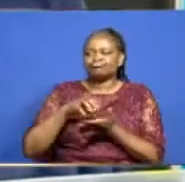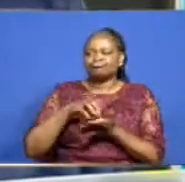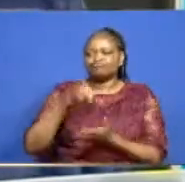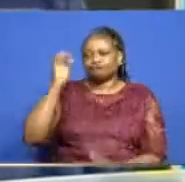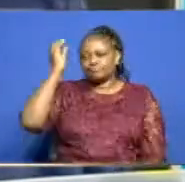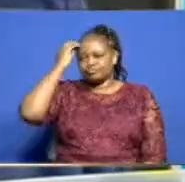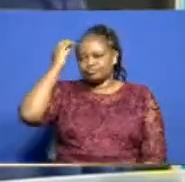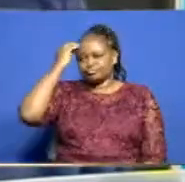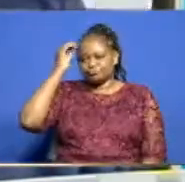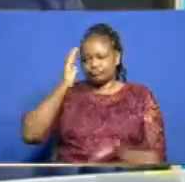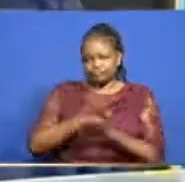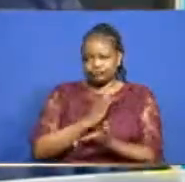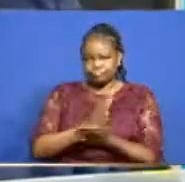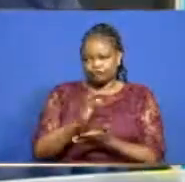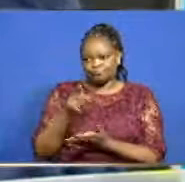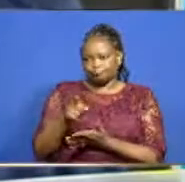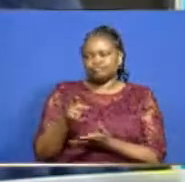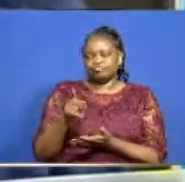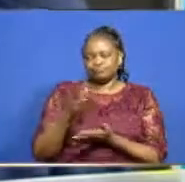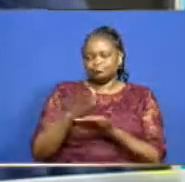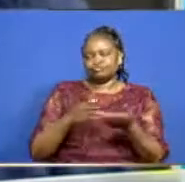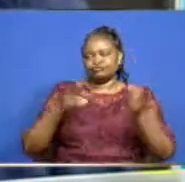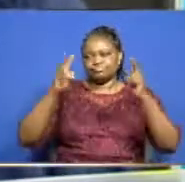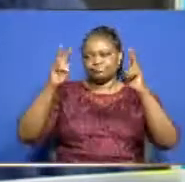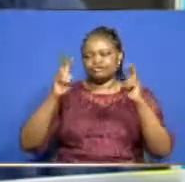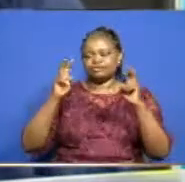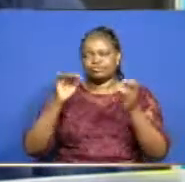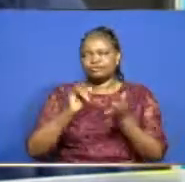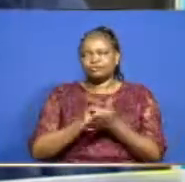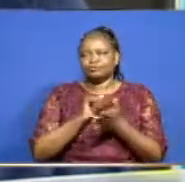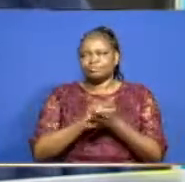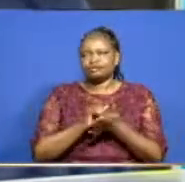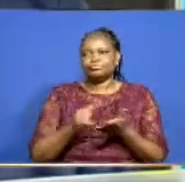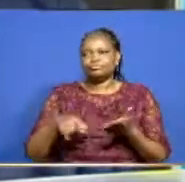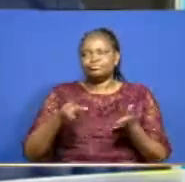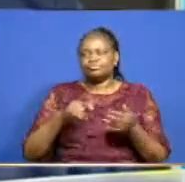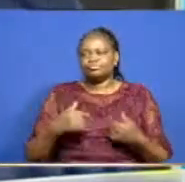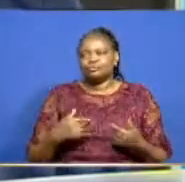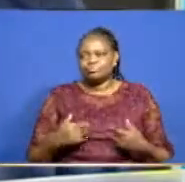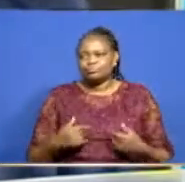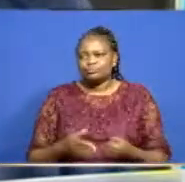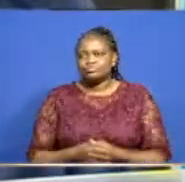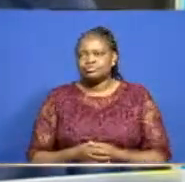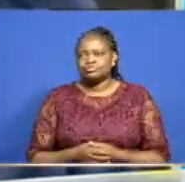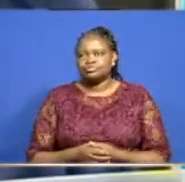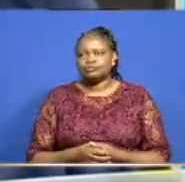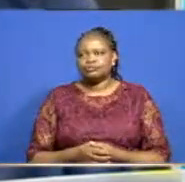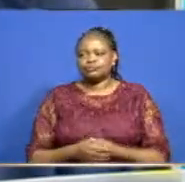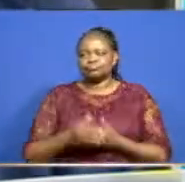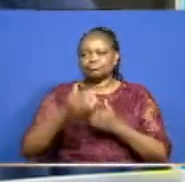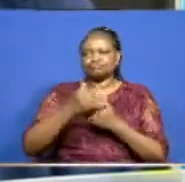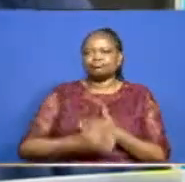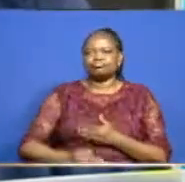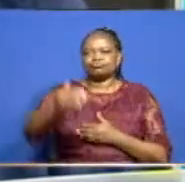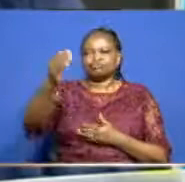education sector, those are some of the issues that we have as we speak. But then going forward, students will therefore have to